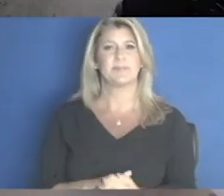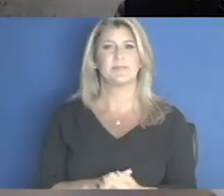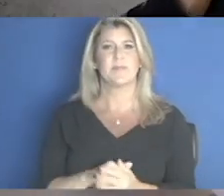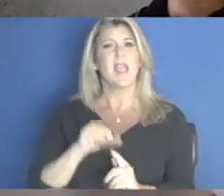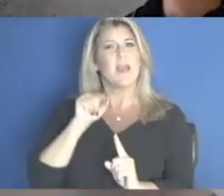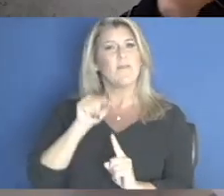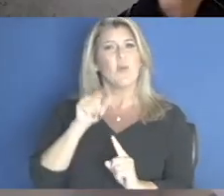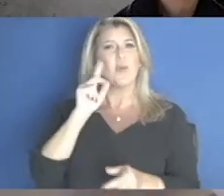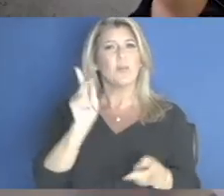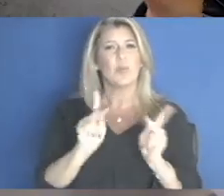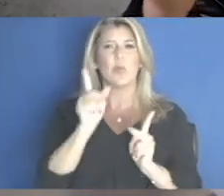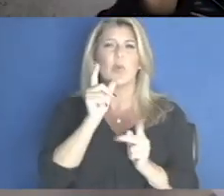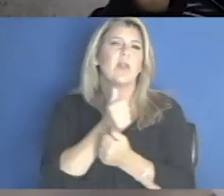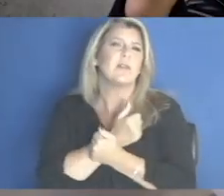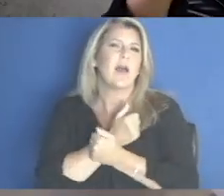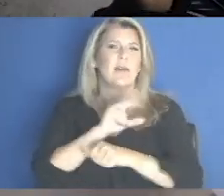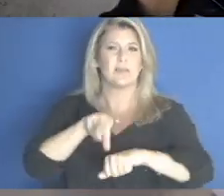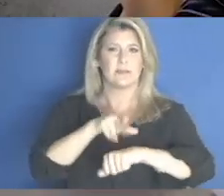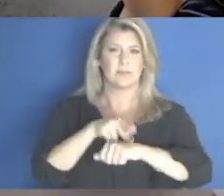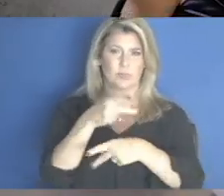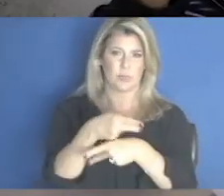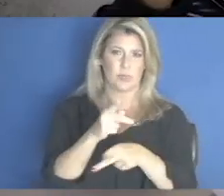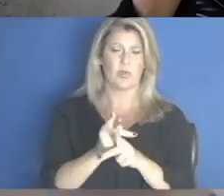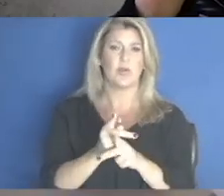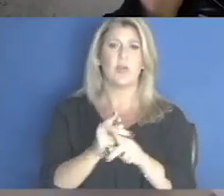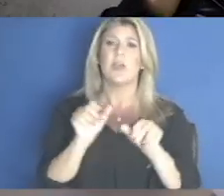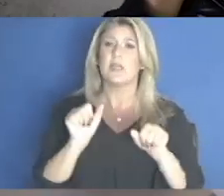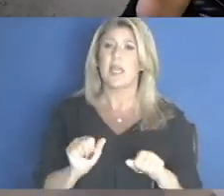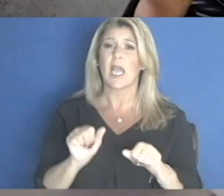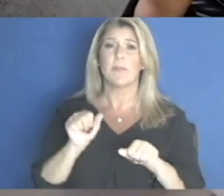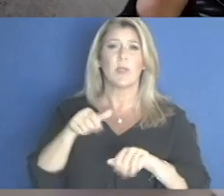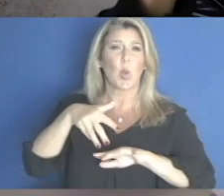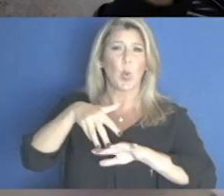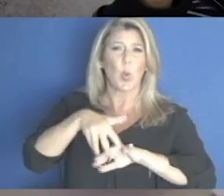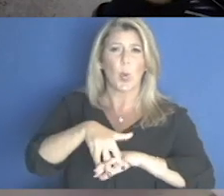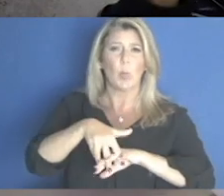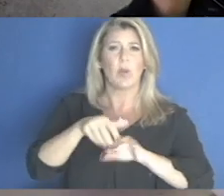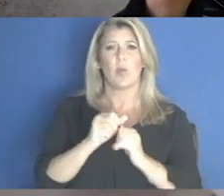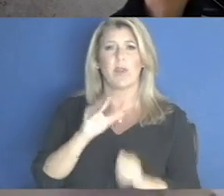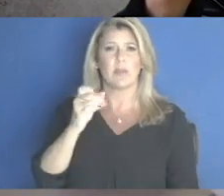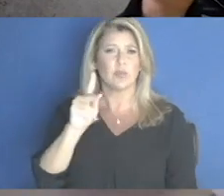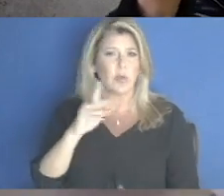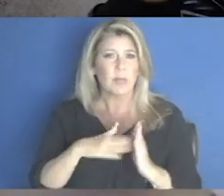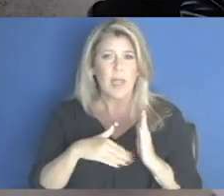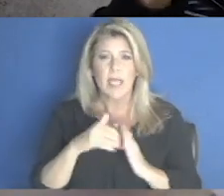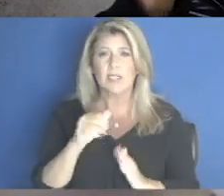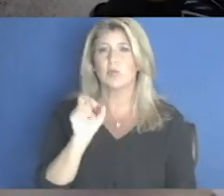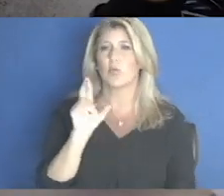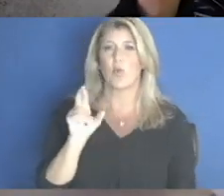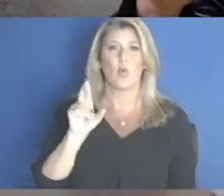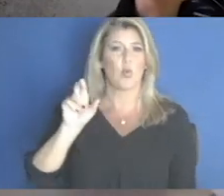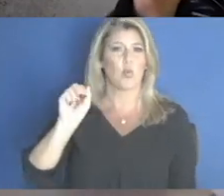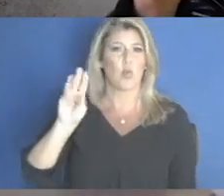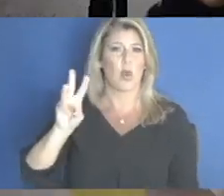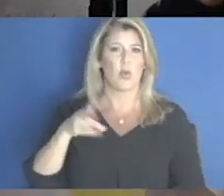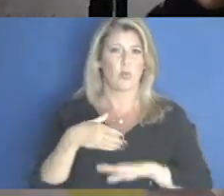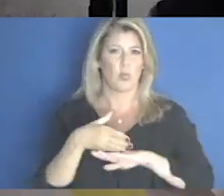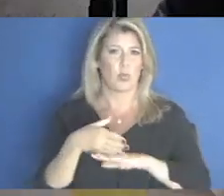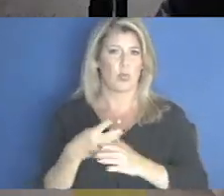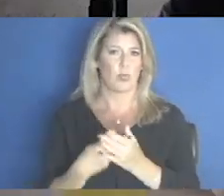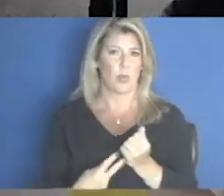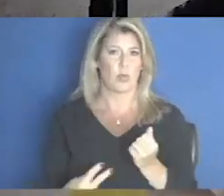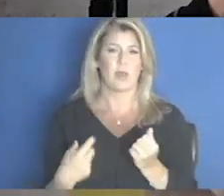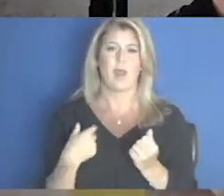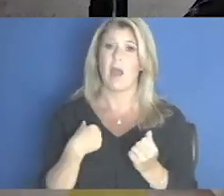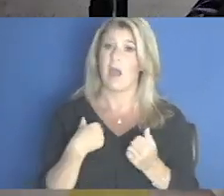These are for those of you who love natural products. These can be absorbed by chalk paint or raw wood.